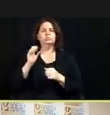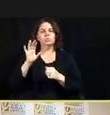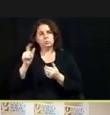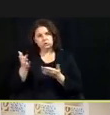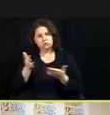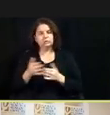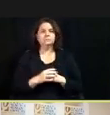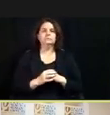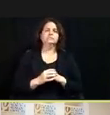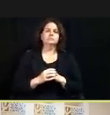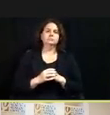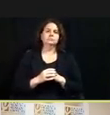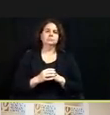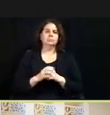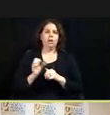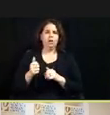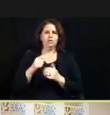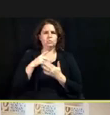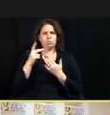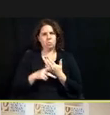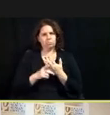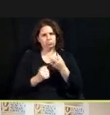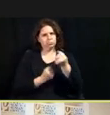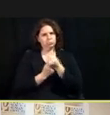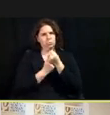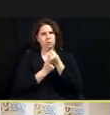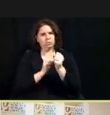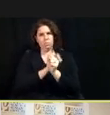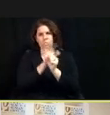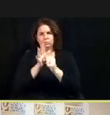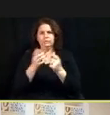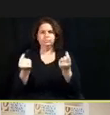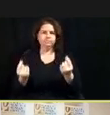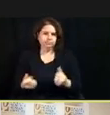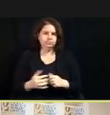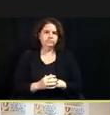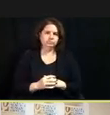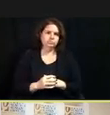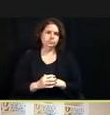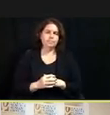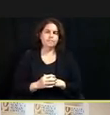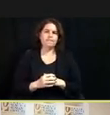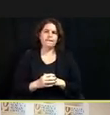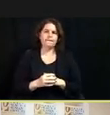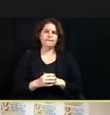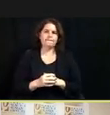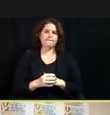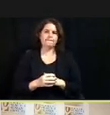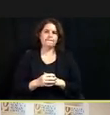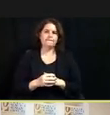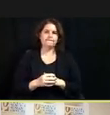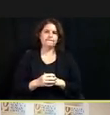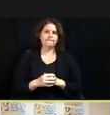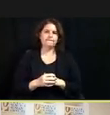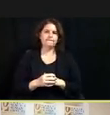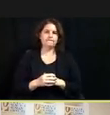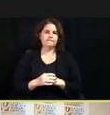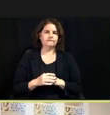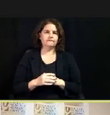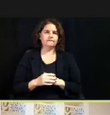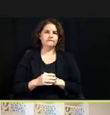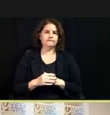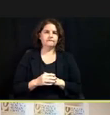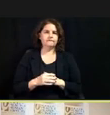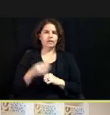COVID response. In addition to those divisions, we have also mobilized a HHS